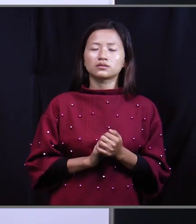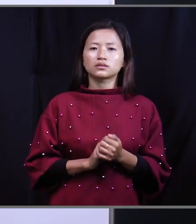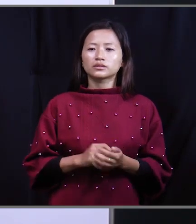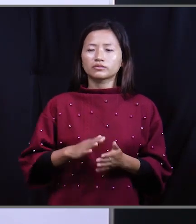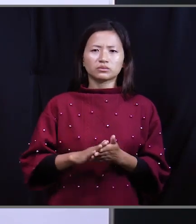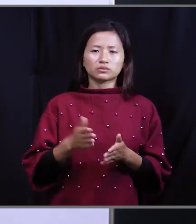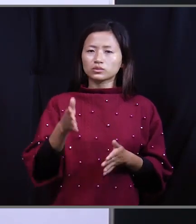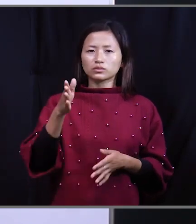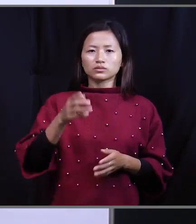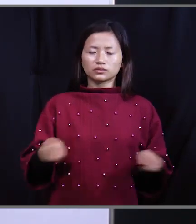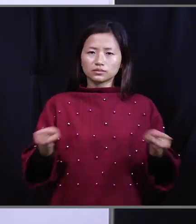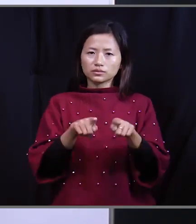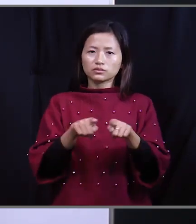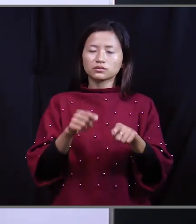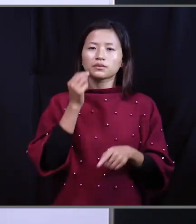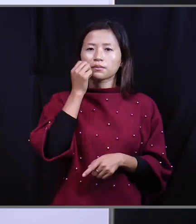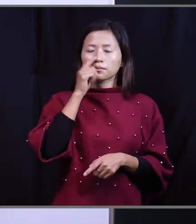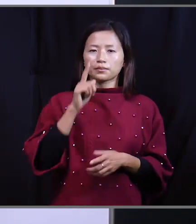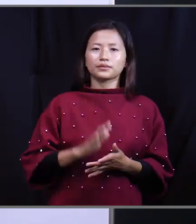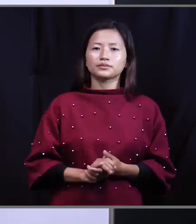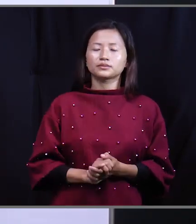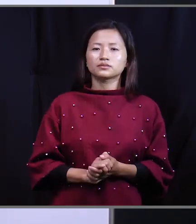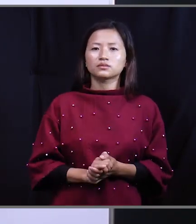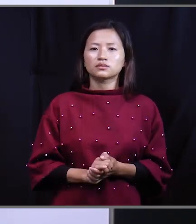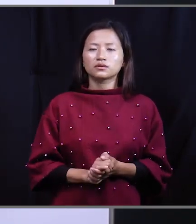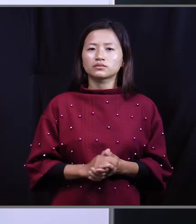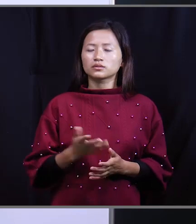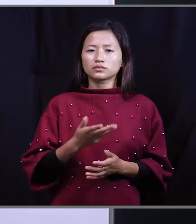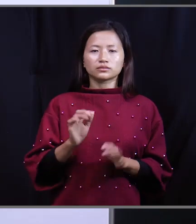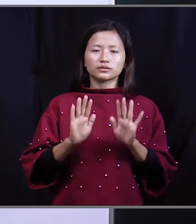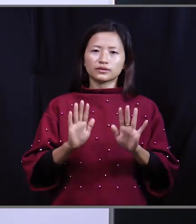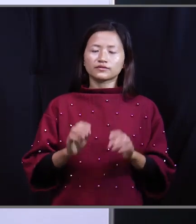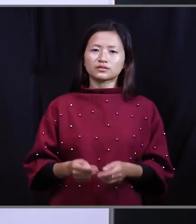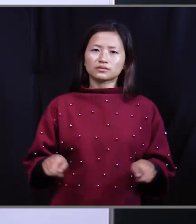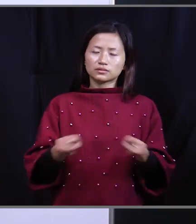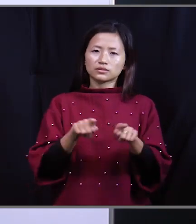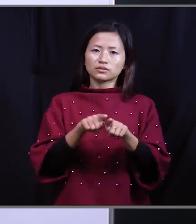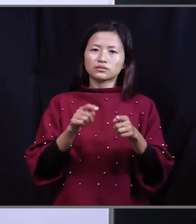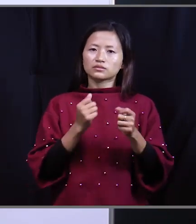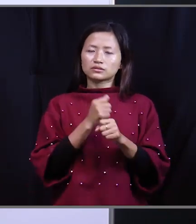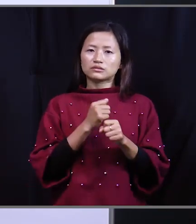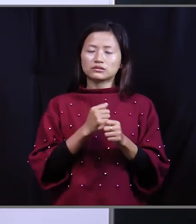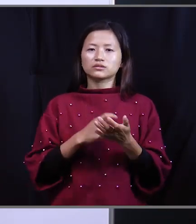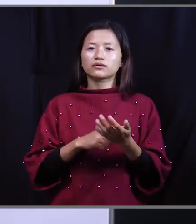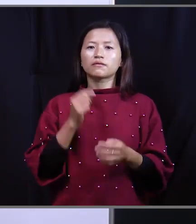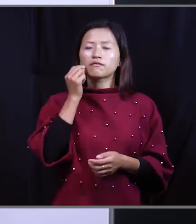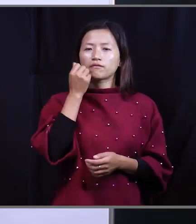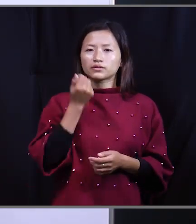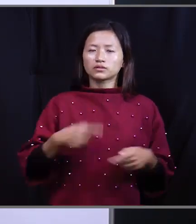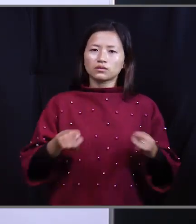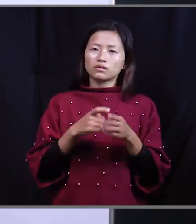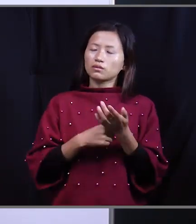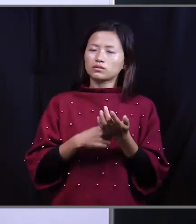longer be similar to the parent. That means now they will not have the same type of gene as compared to the father or the